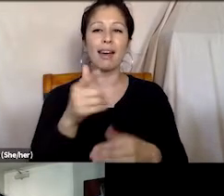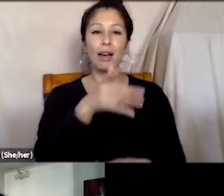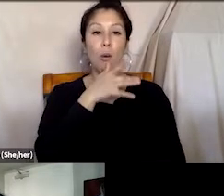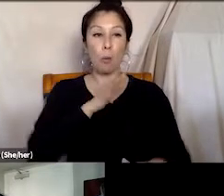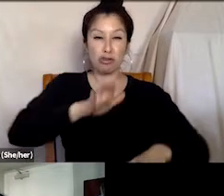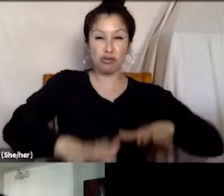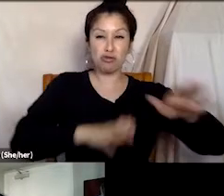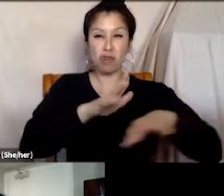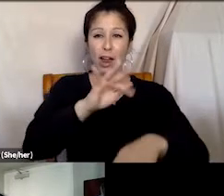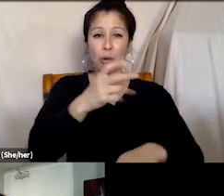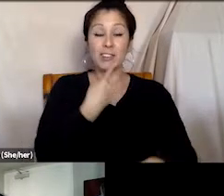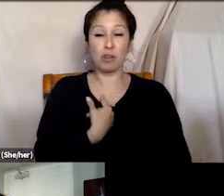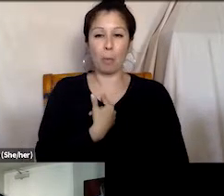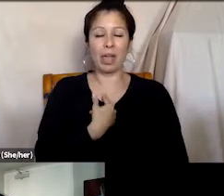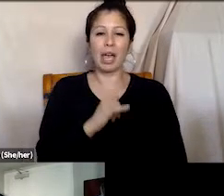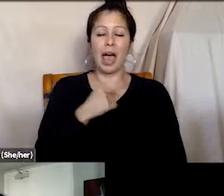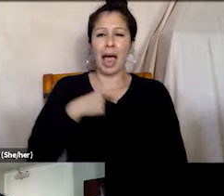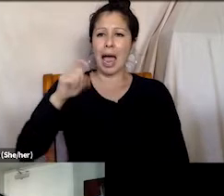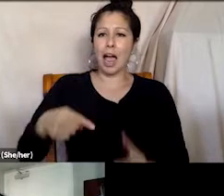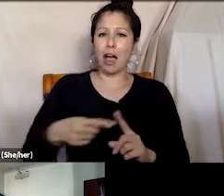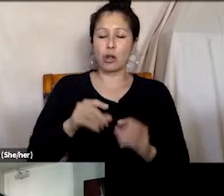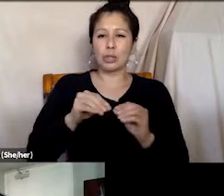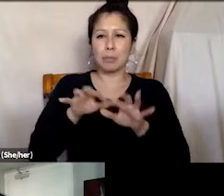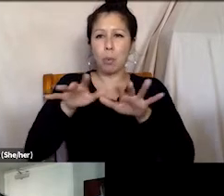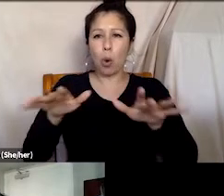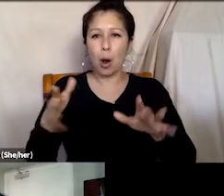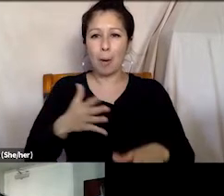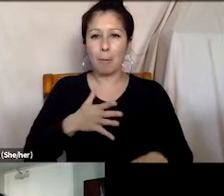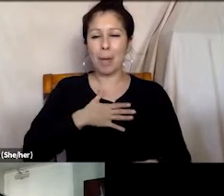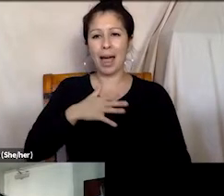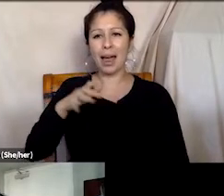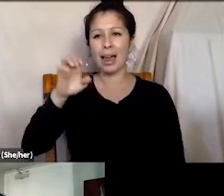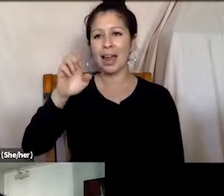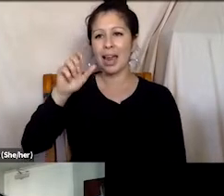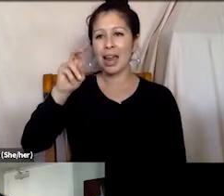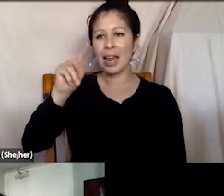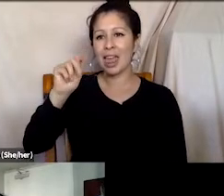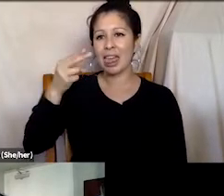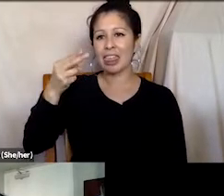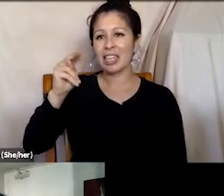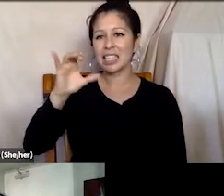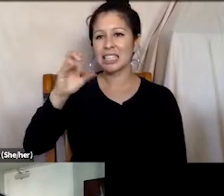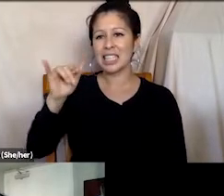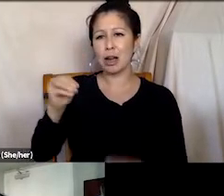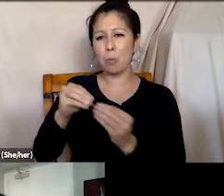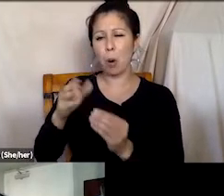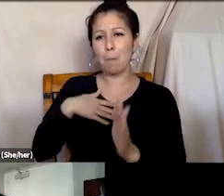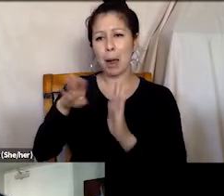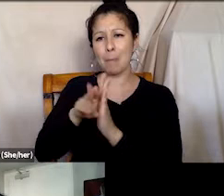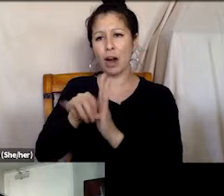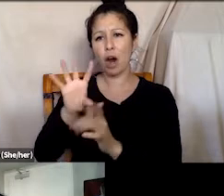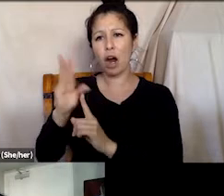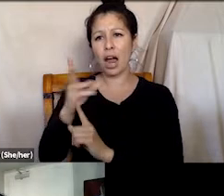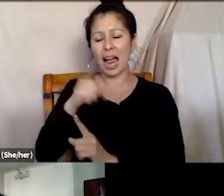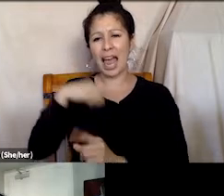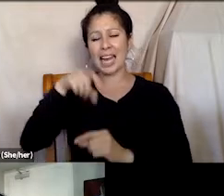on the rice told me that I needed to explore my ethnicity more, and I needed to look inward